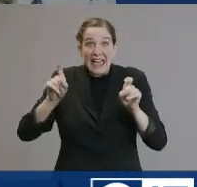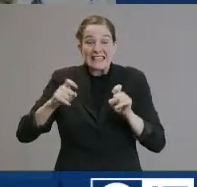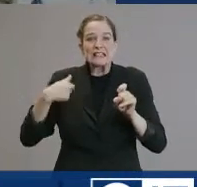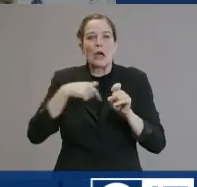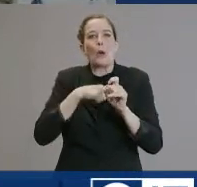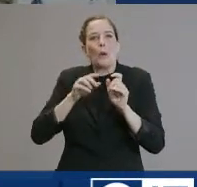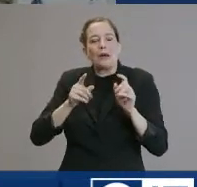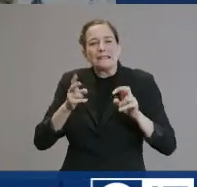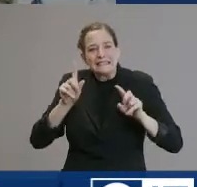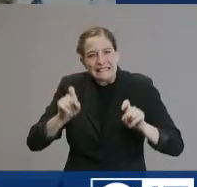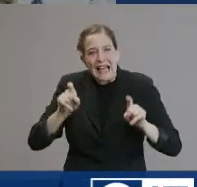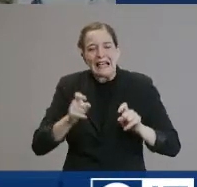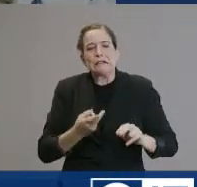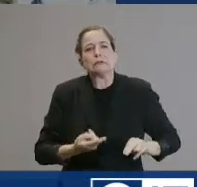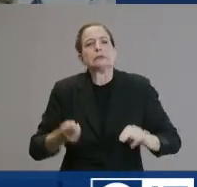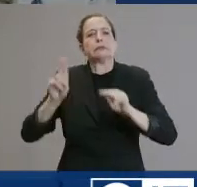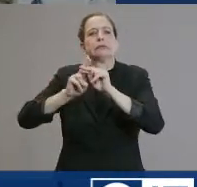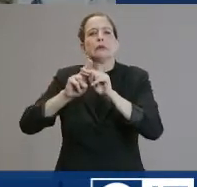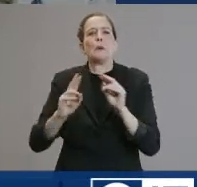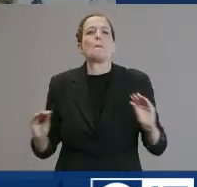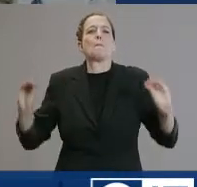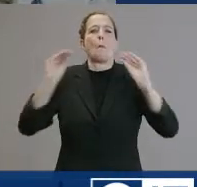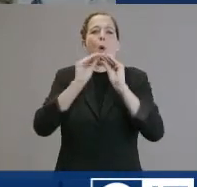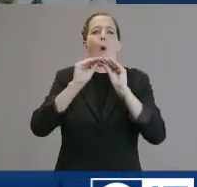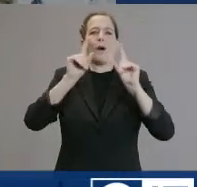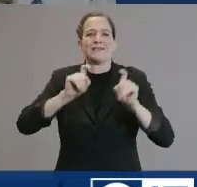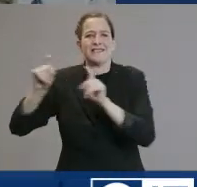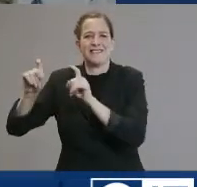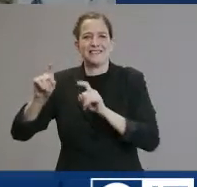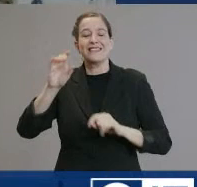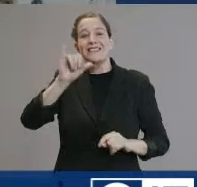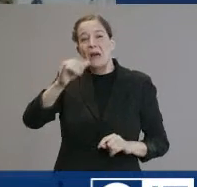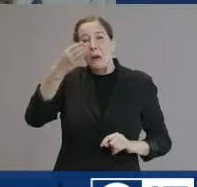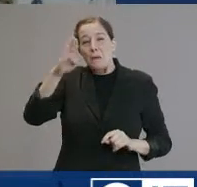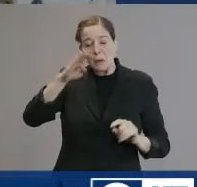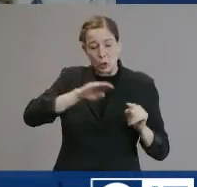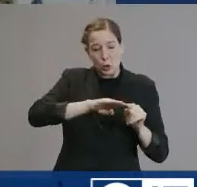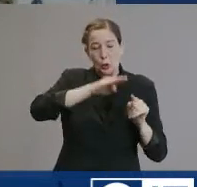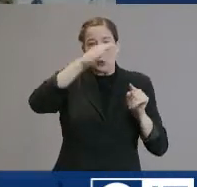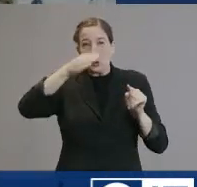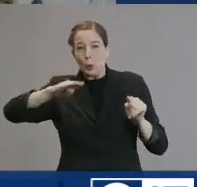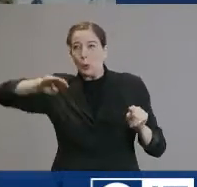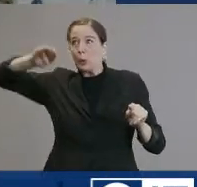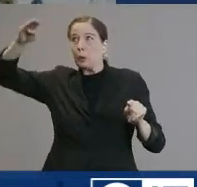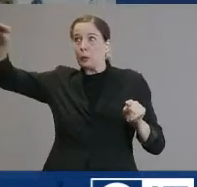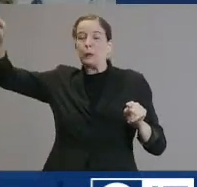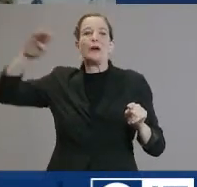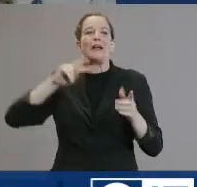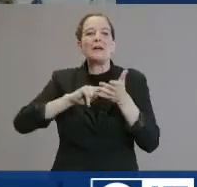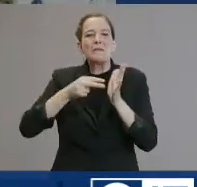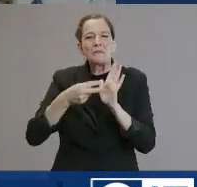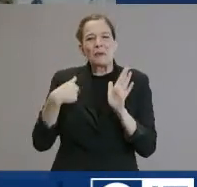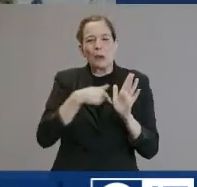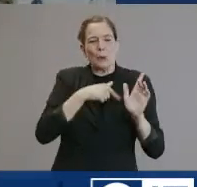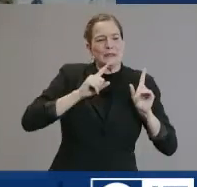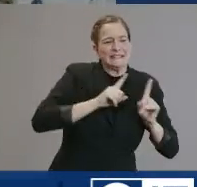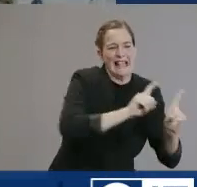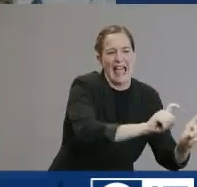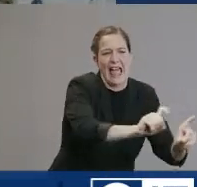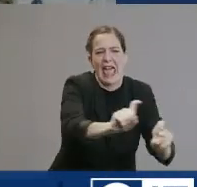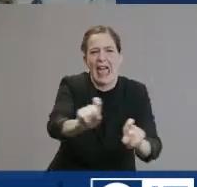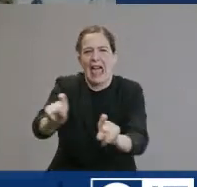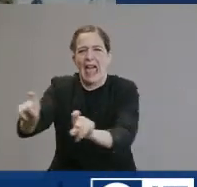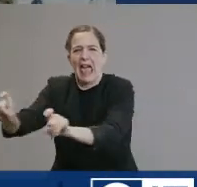testing surge and a dramatic increase in testing. So we've got an increase in testing, resulting in